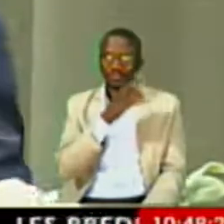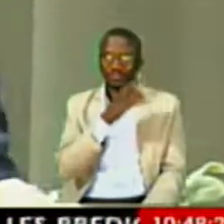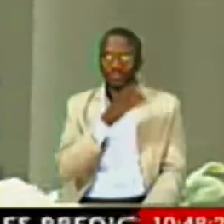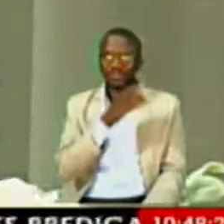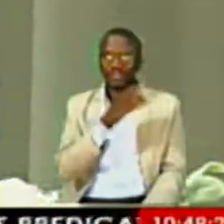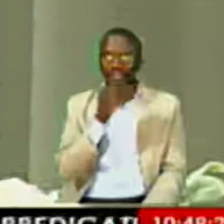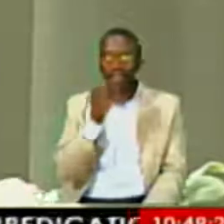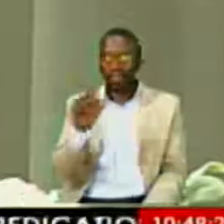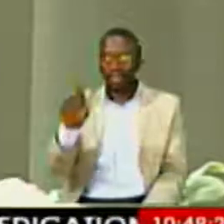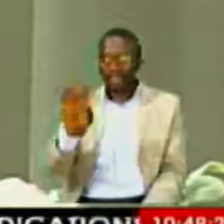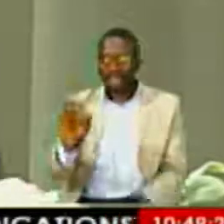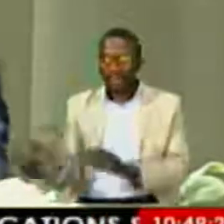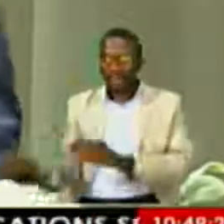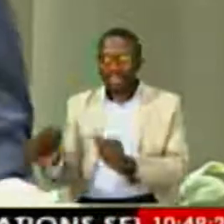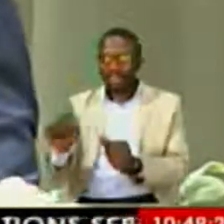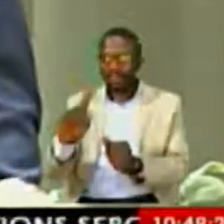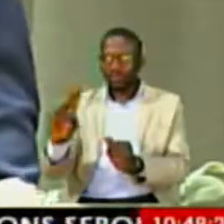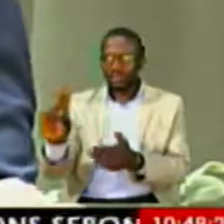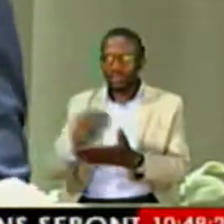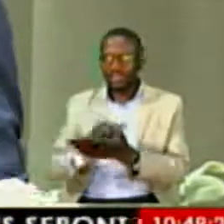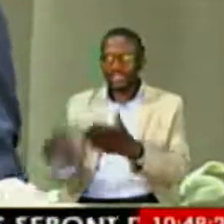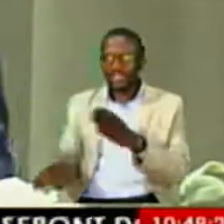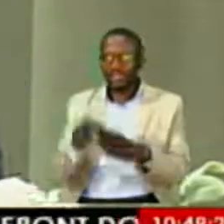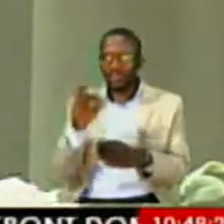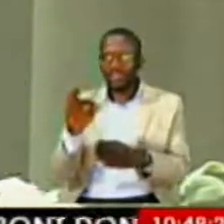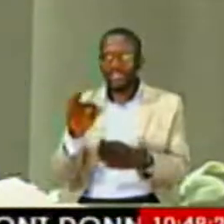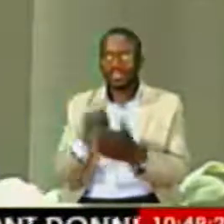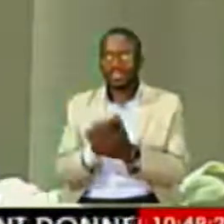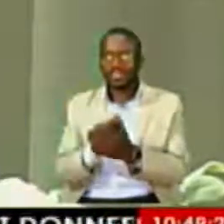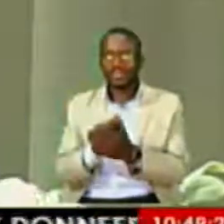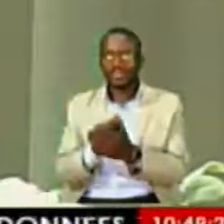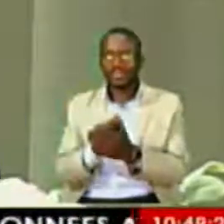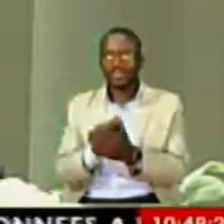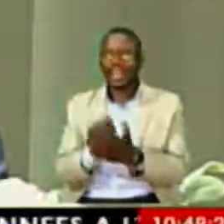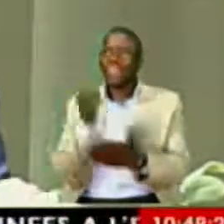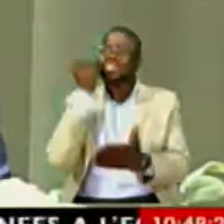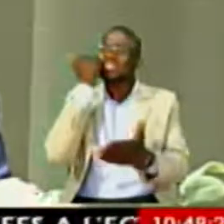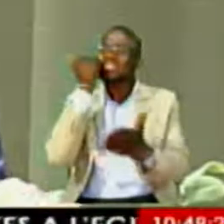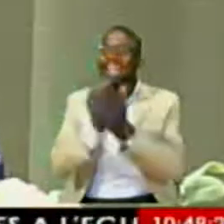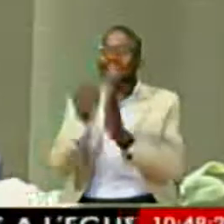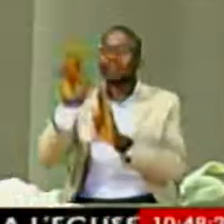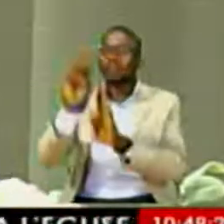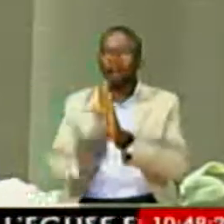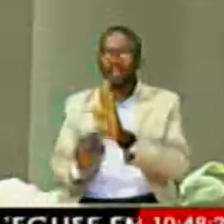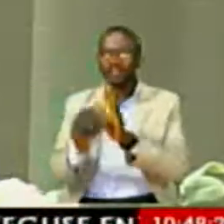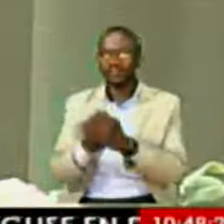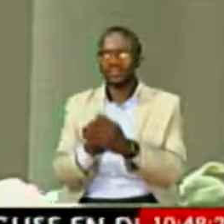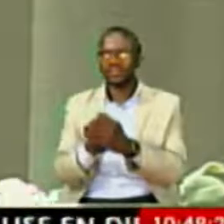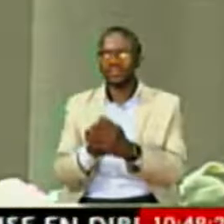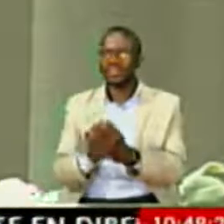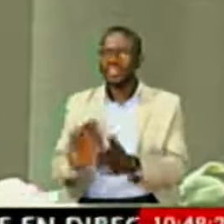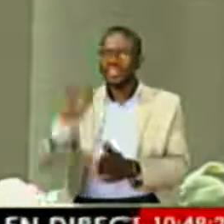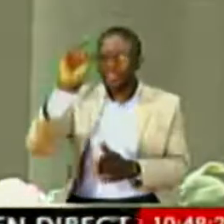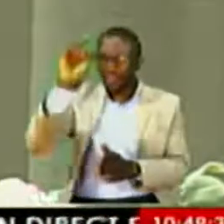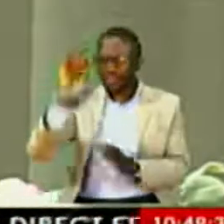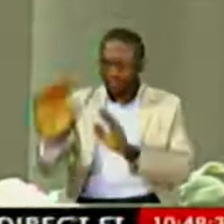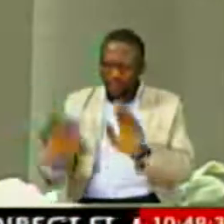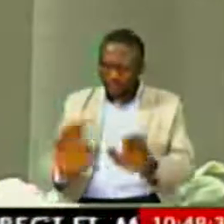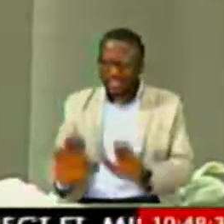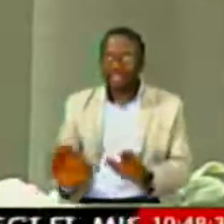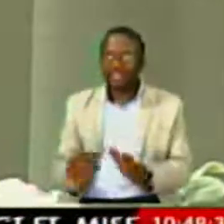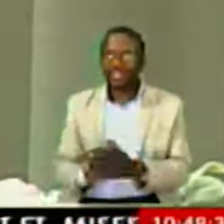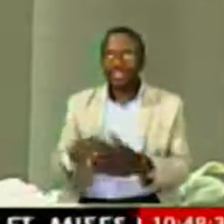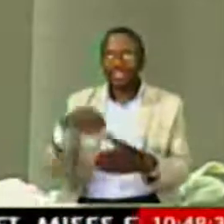Le baptême du Saint-Esprit. The baptism of the Holy Ghost. Le seulement. The sealing. Doit intervenir. Should be.